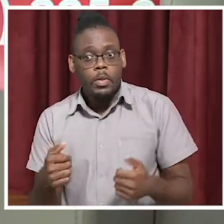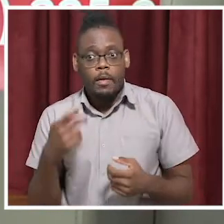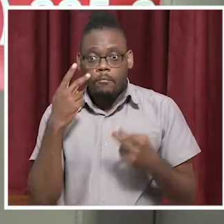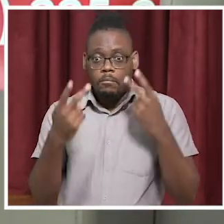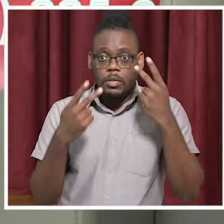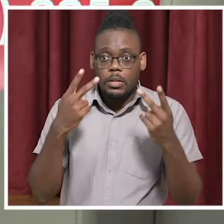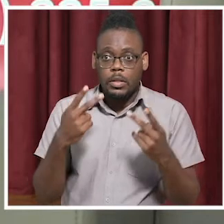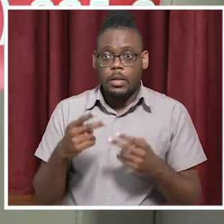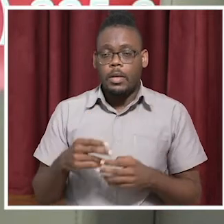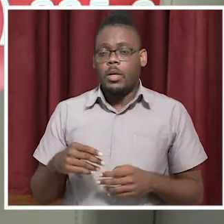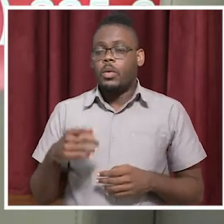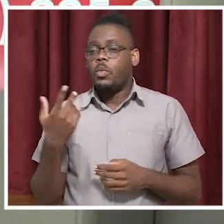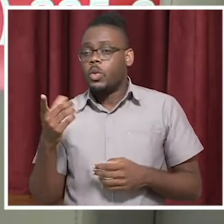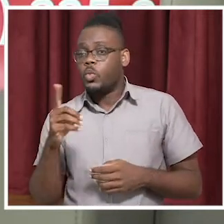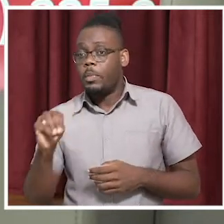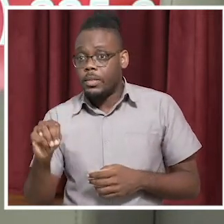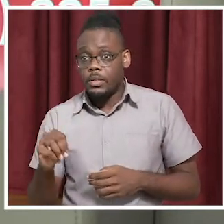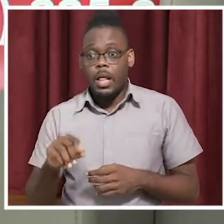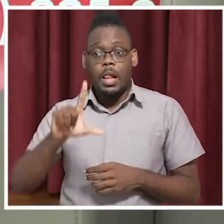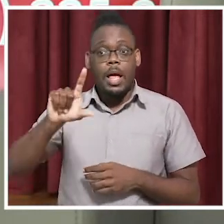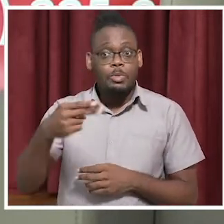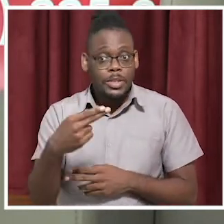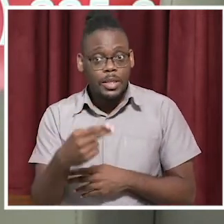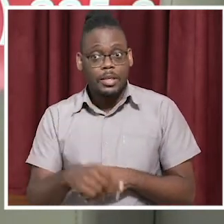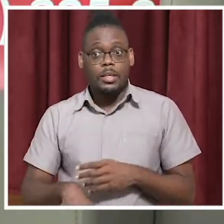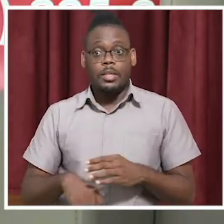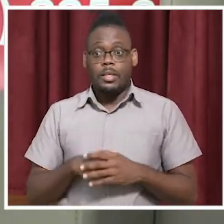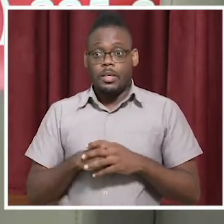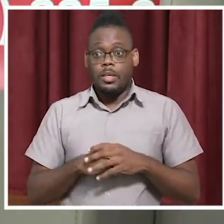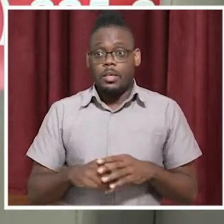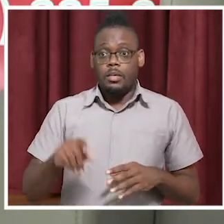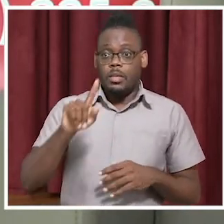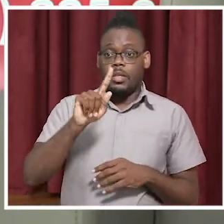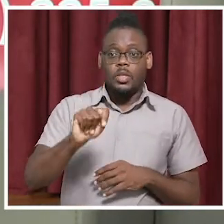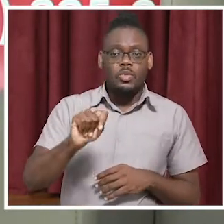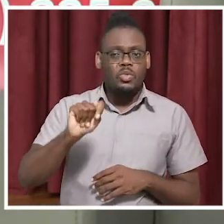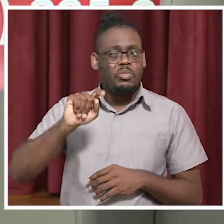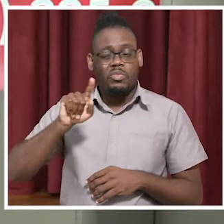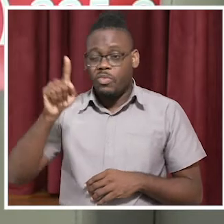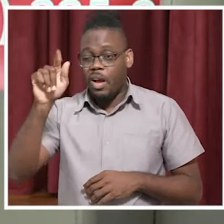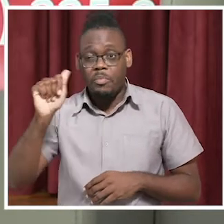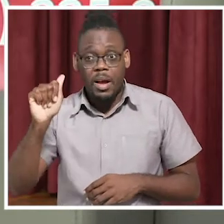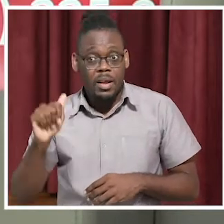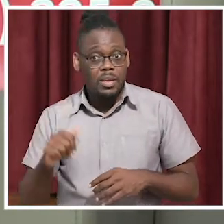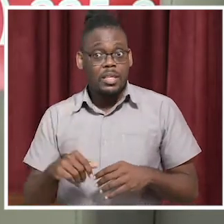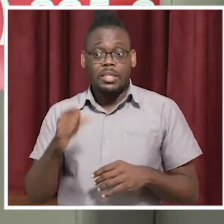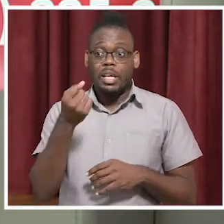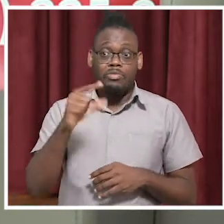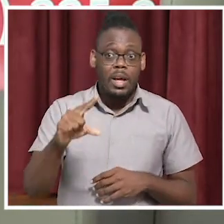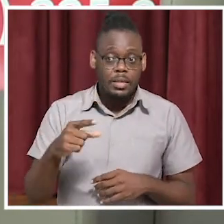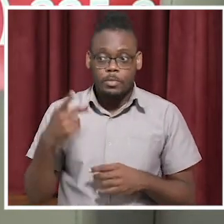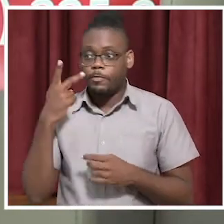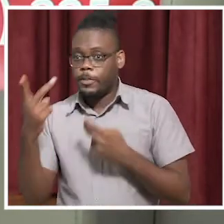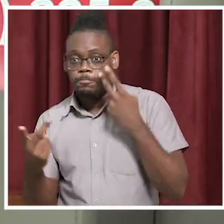Talparo, and Sangre Grande as well. And in each of those grant distribution ceremonies, what we always encourage people to do, as soon as you receive